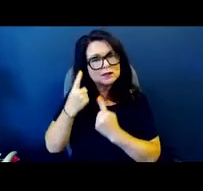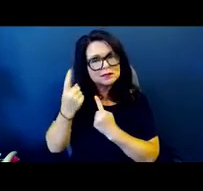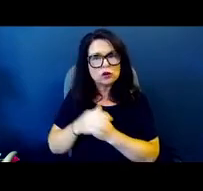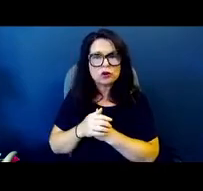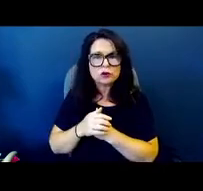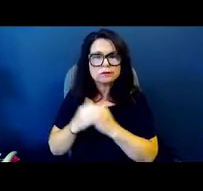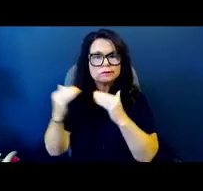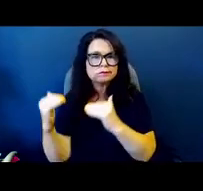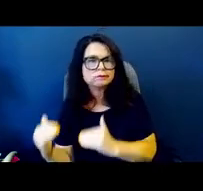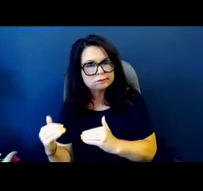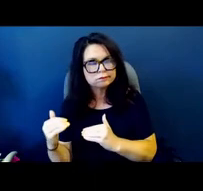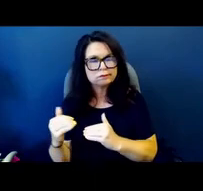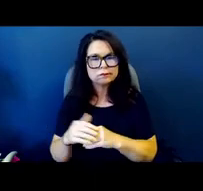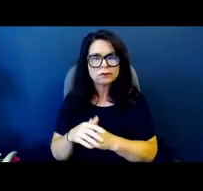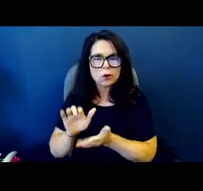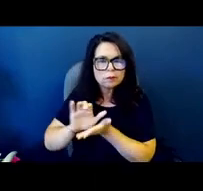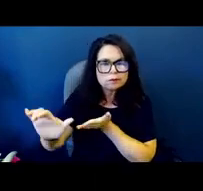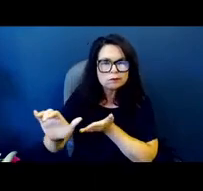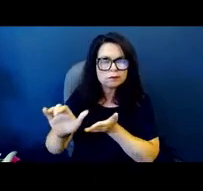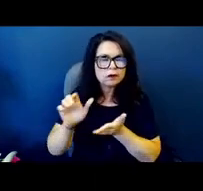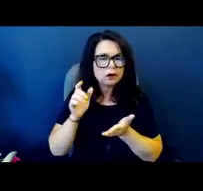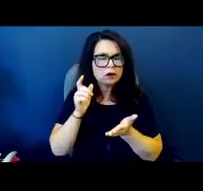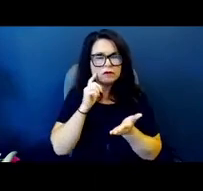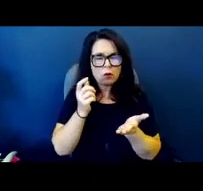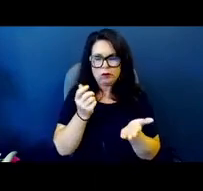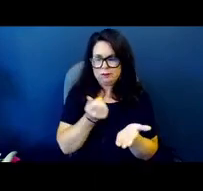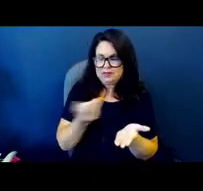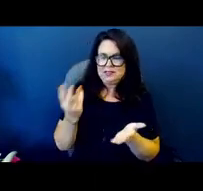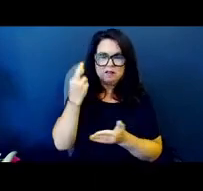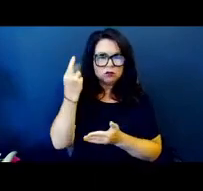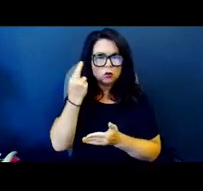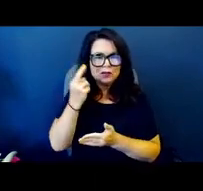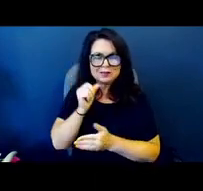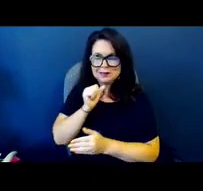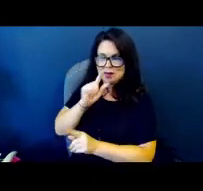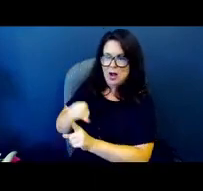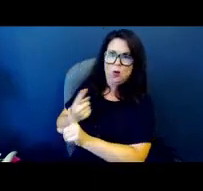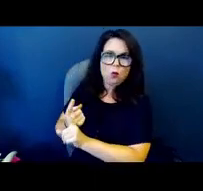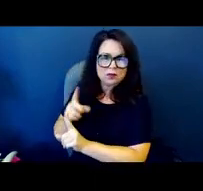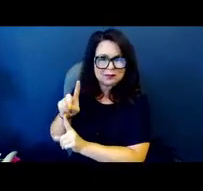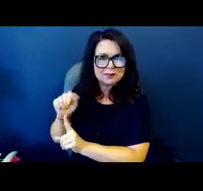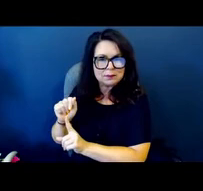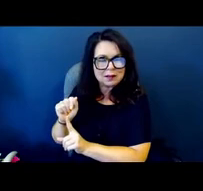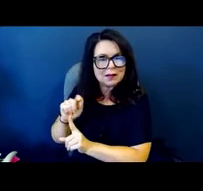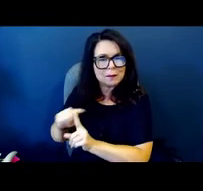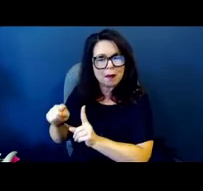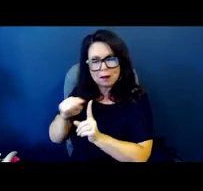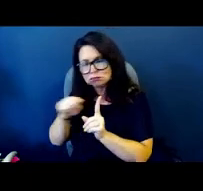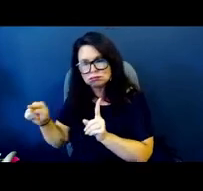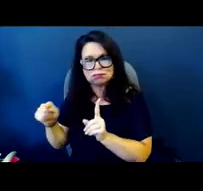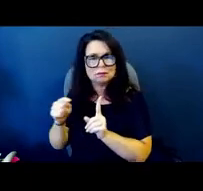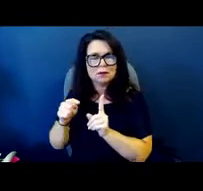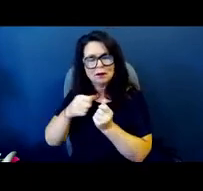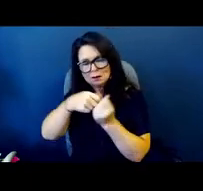marginalized for several different reasons outside of their disability, and those are the voices we're starting to